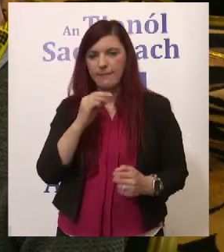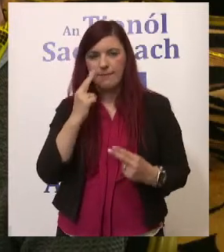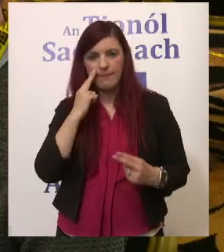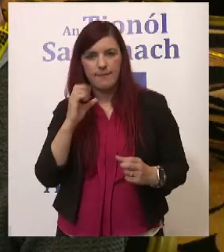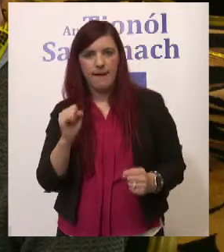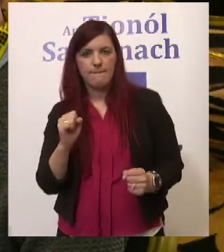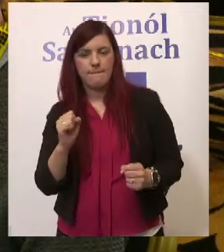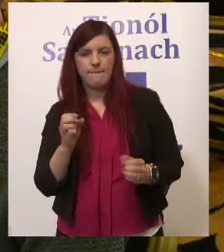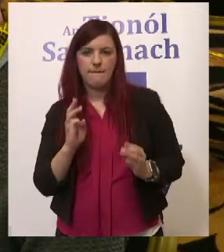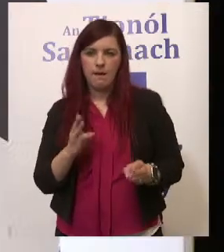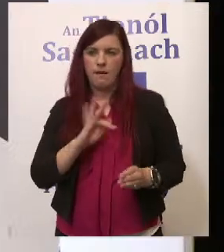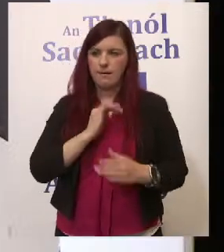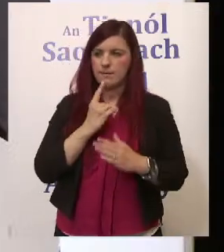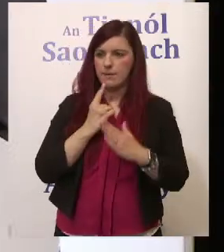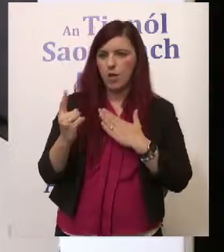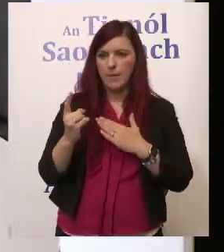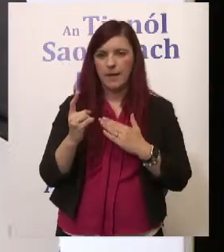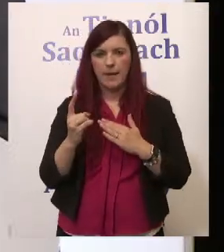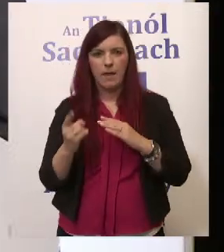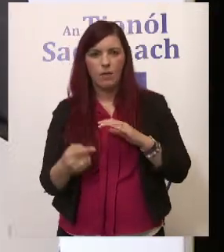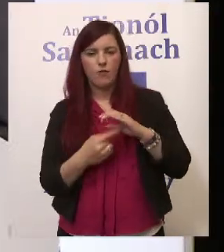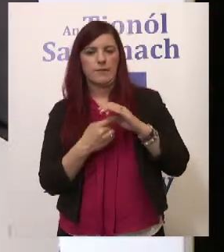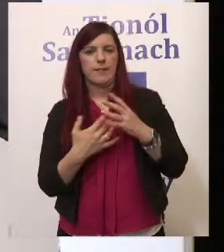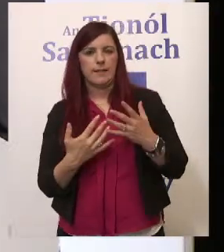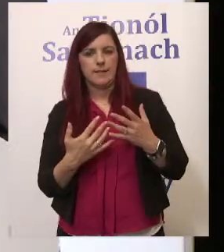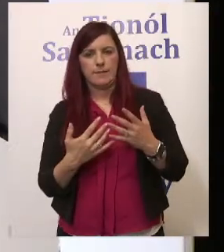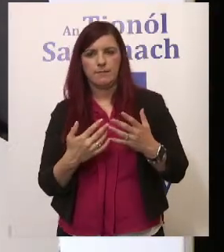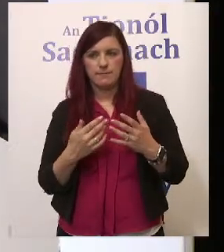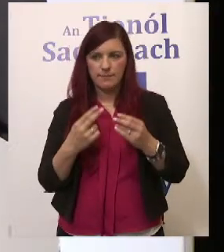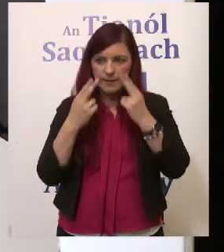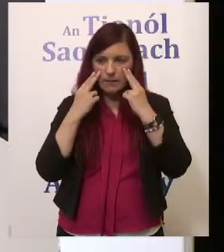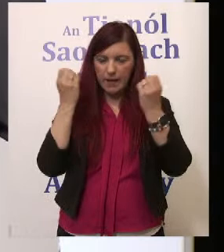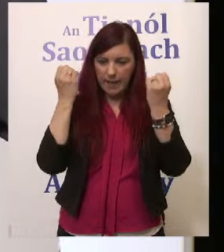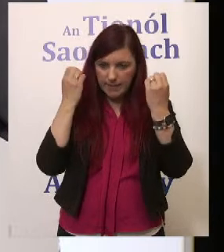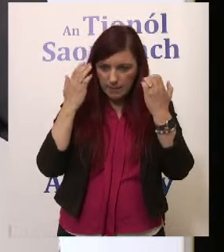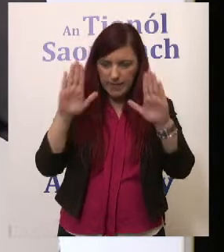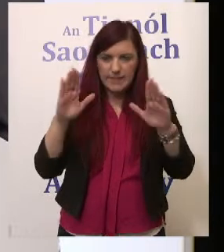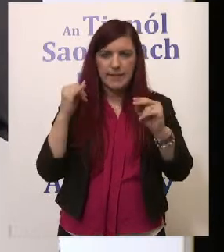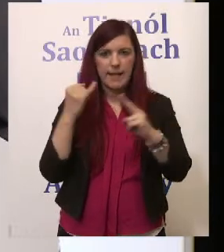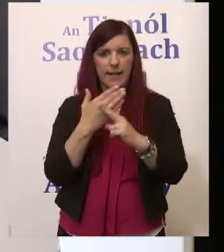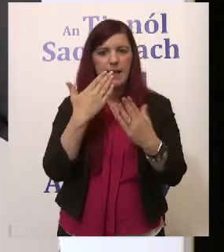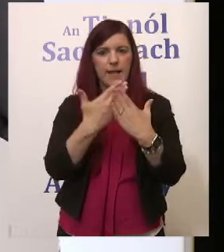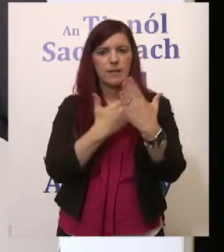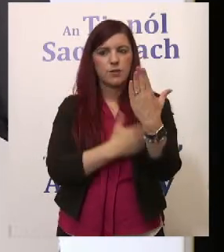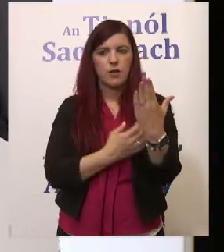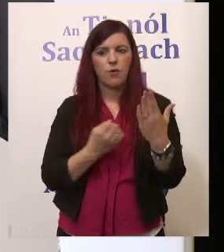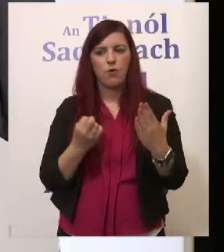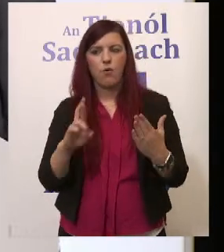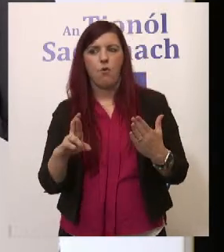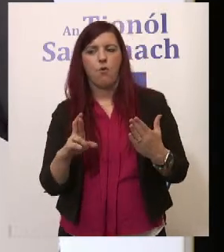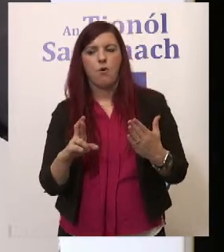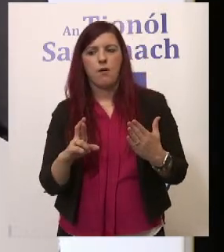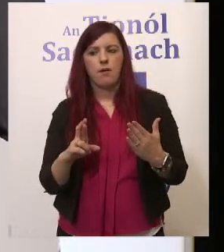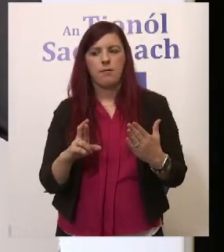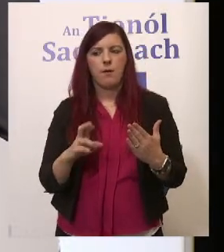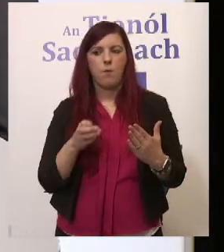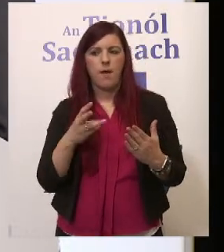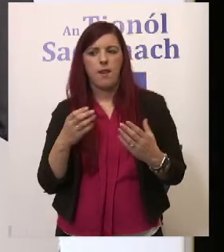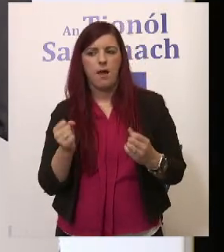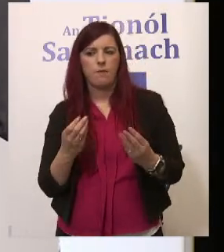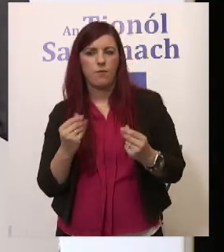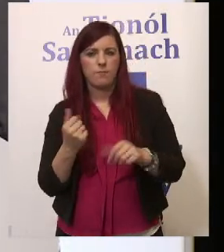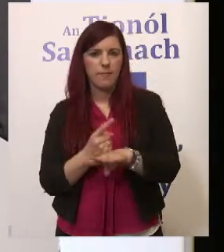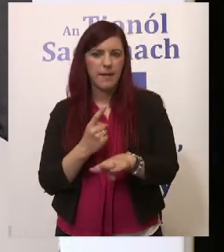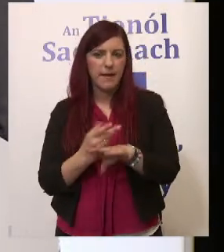authority and autonomy. These powers have to be set out explicitly in legislation, or the role will be starved of resources in the event of there being